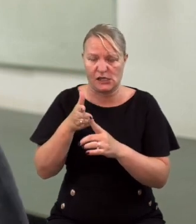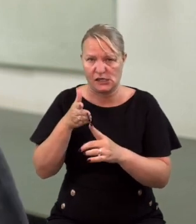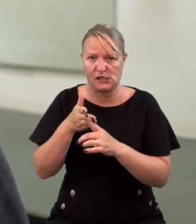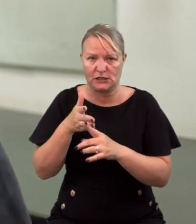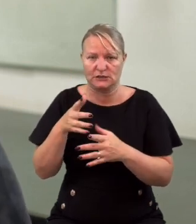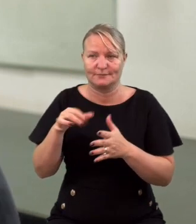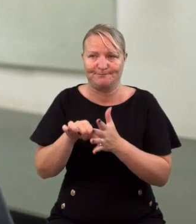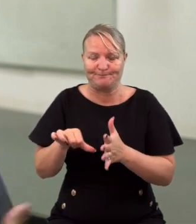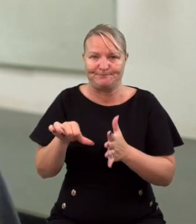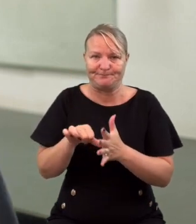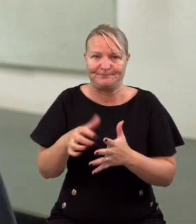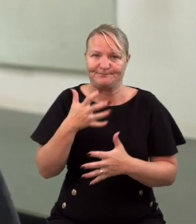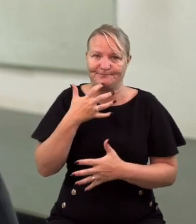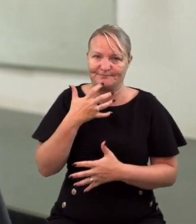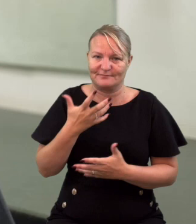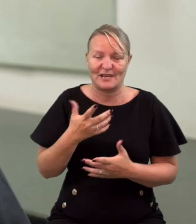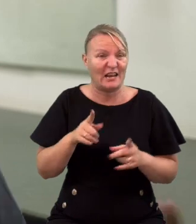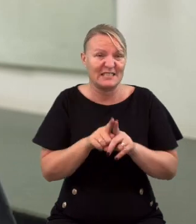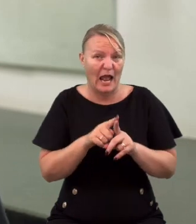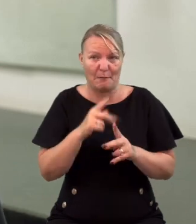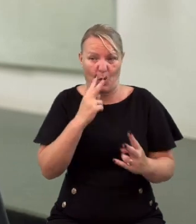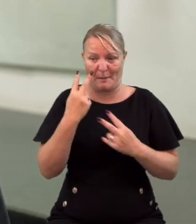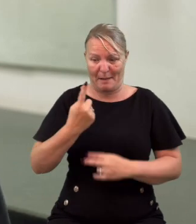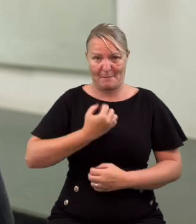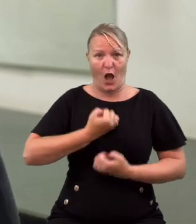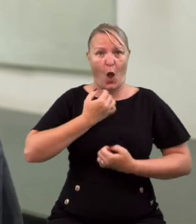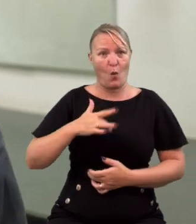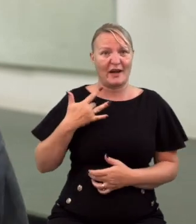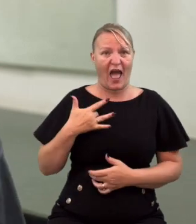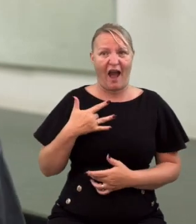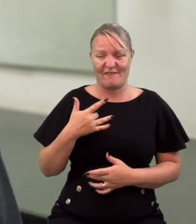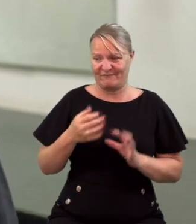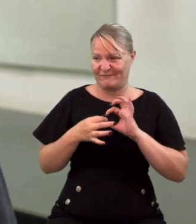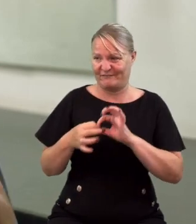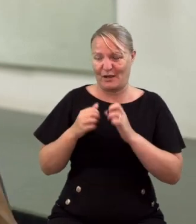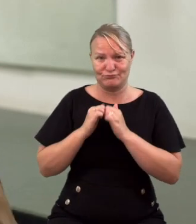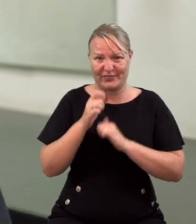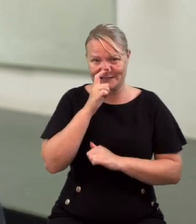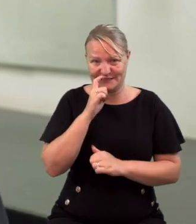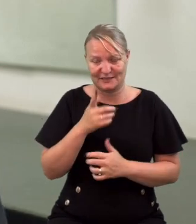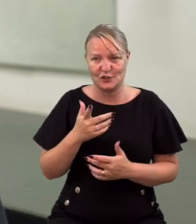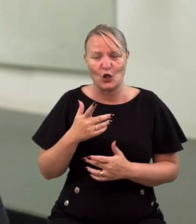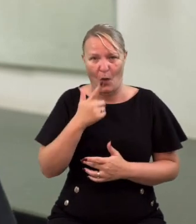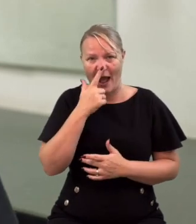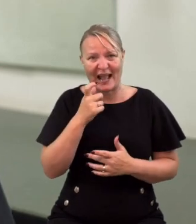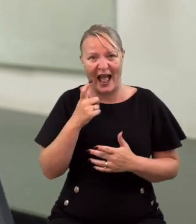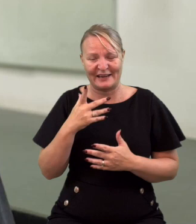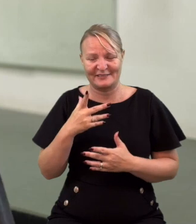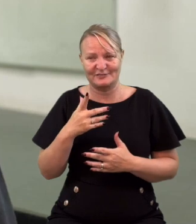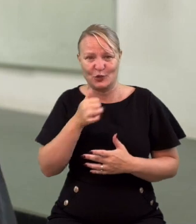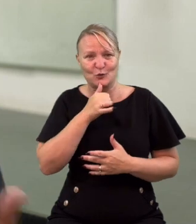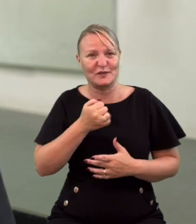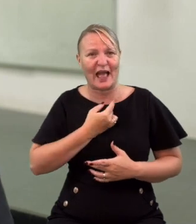difficulties with. And I can say personally that I have difficulties with my siblings as well, and I feel like I can resonate with that so much. I feel